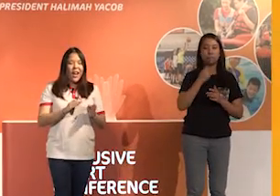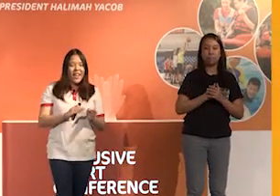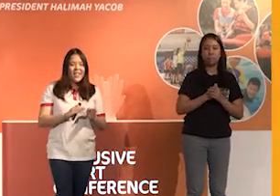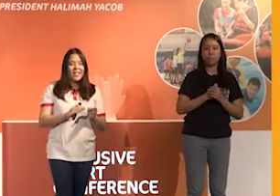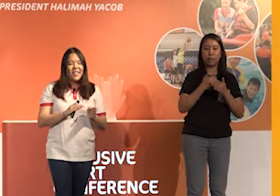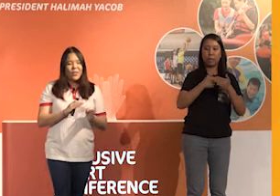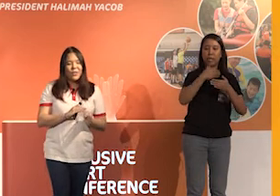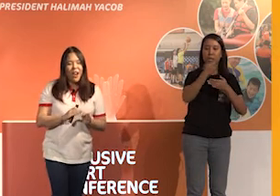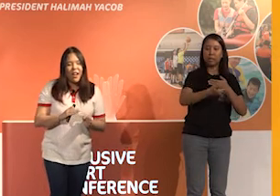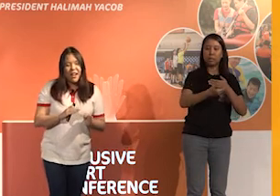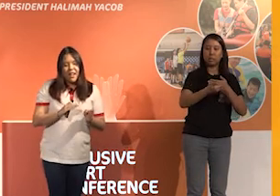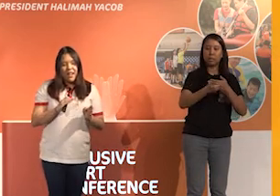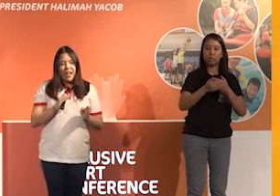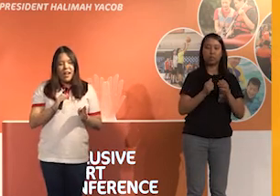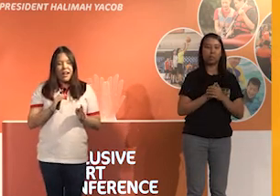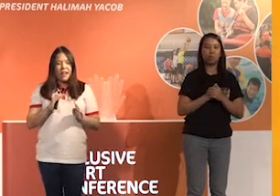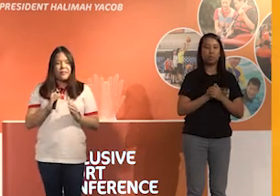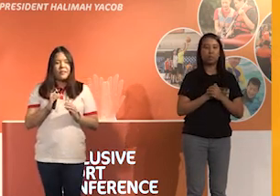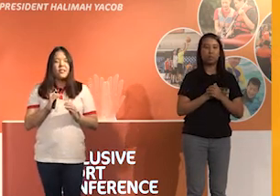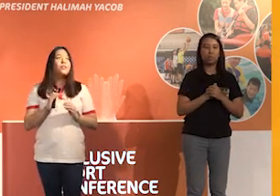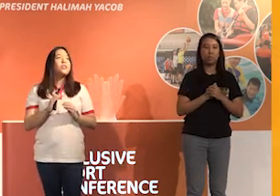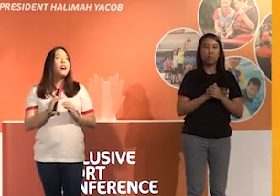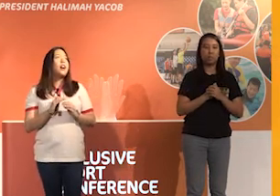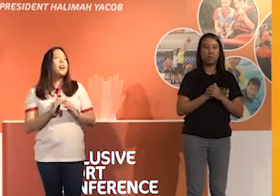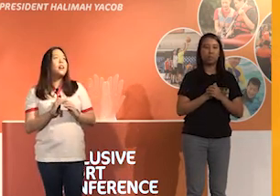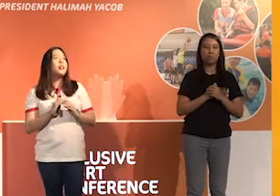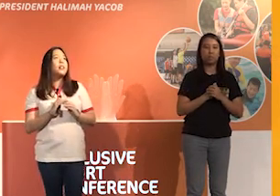this one, do not